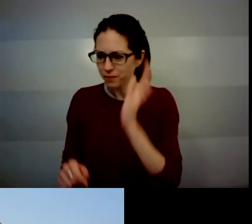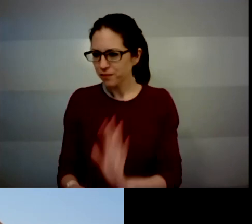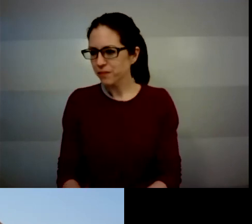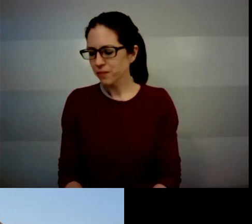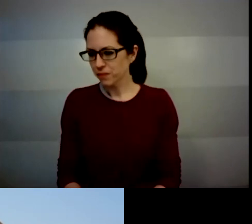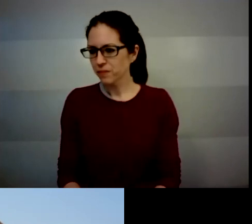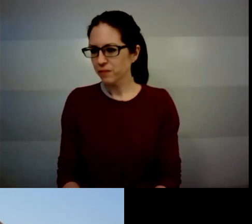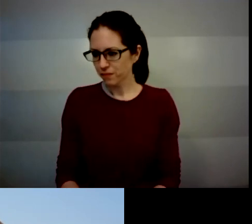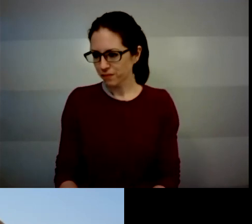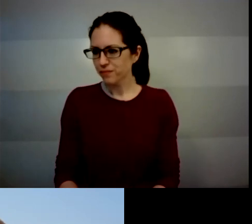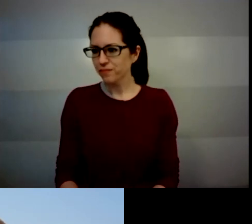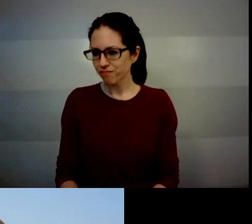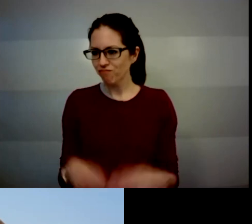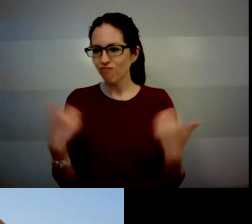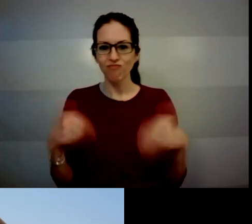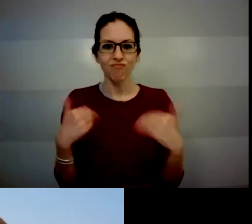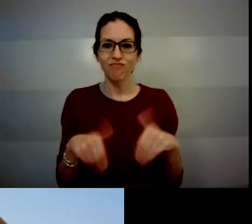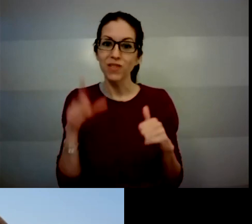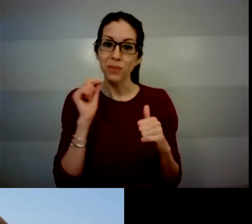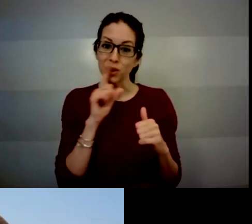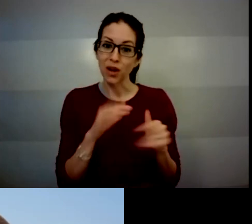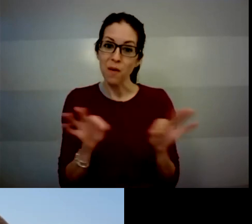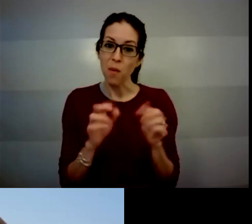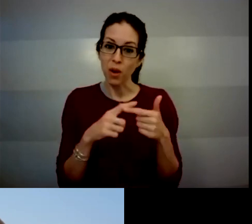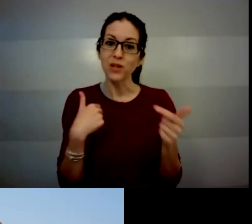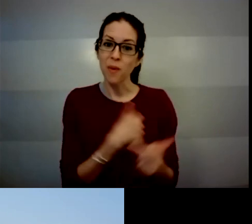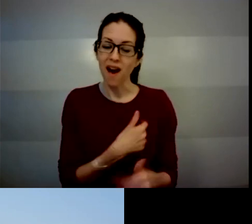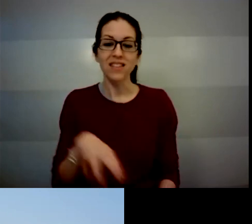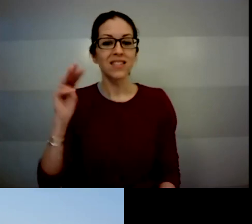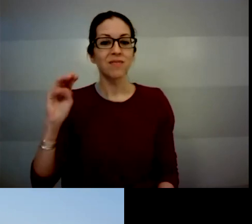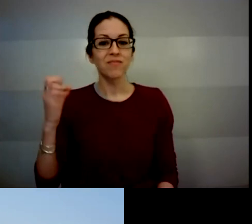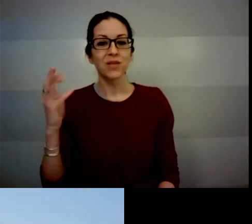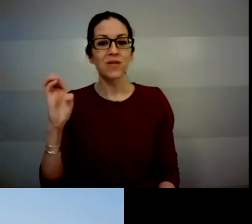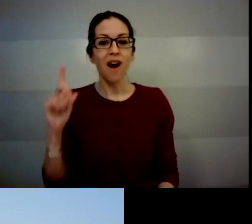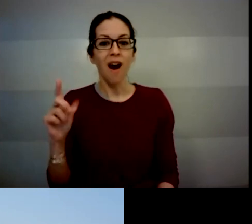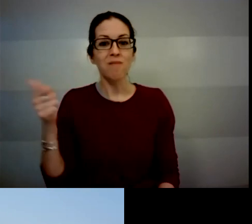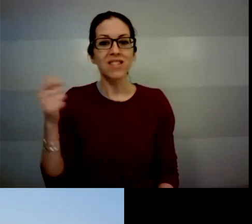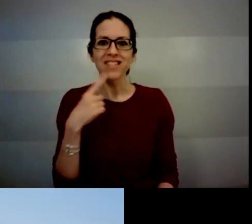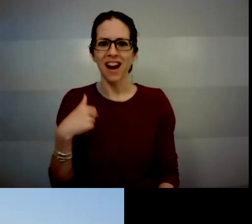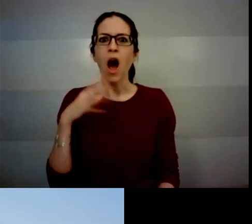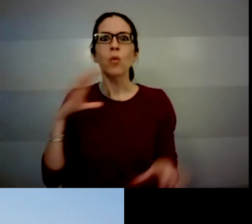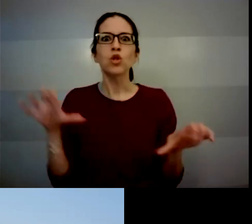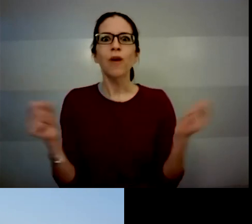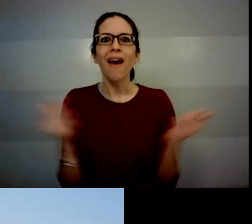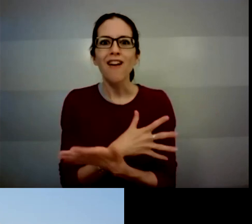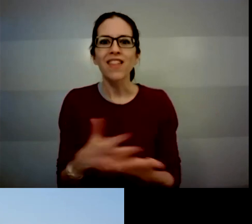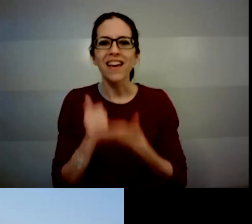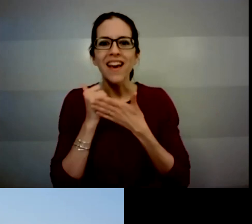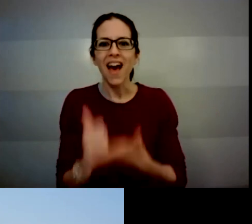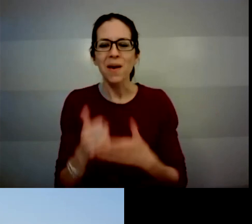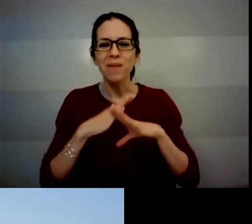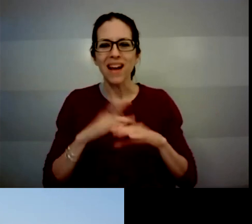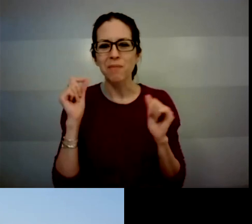to us. They absolutely are. And Muhammad said that he's going to try to do all of those actions to help protect birds. And Ruth, I just want to